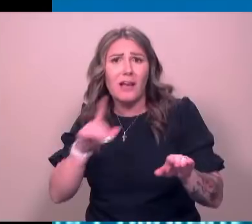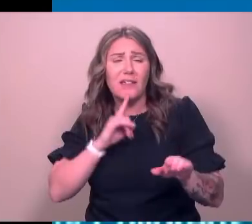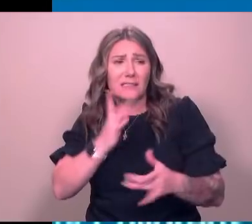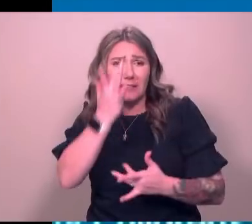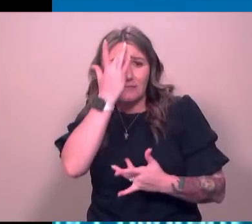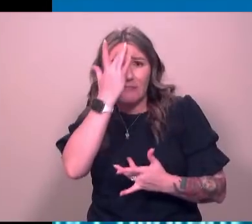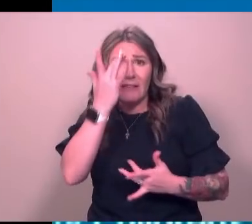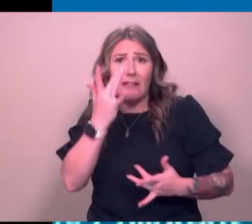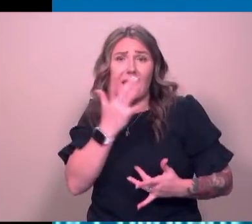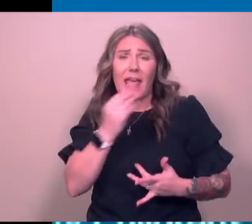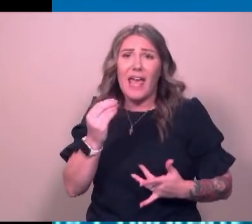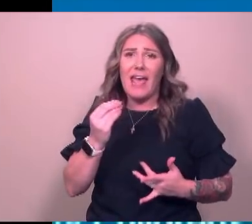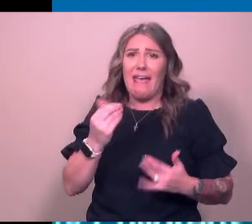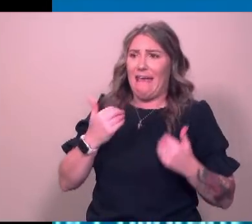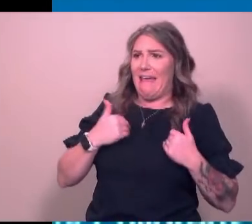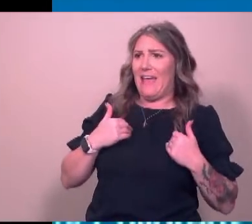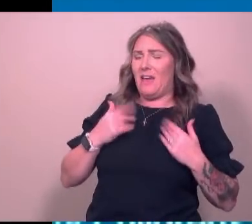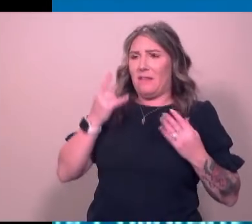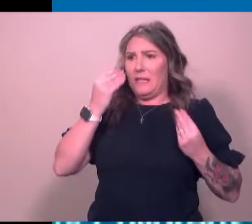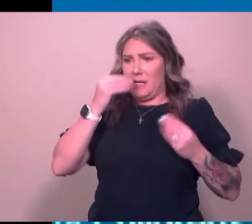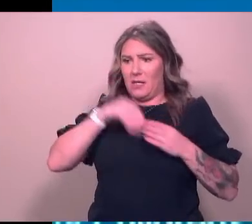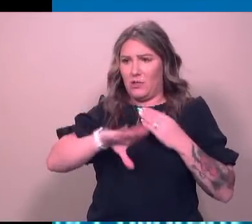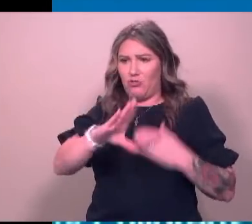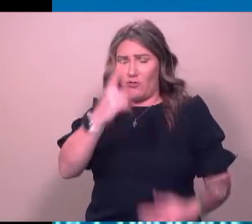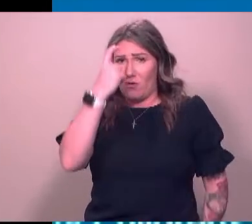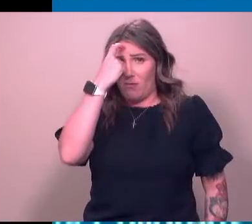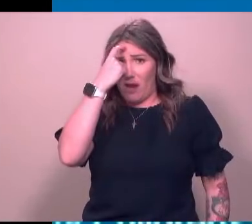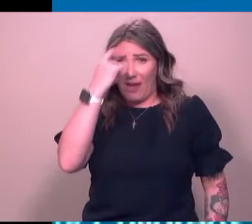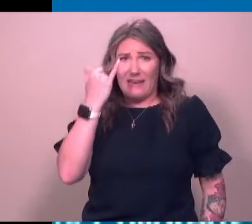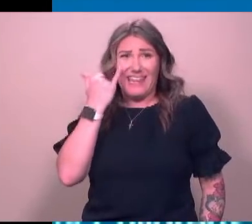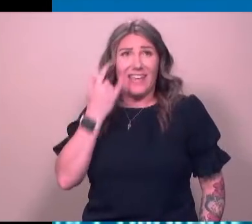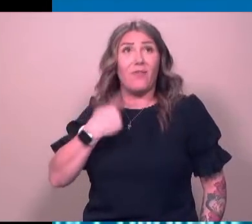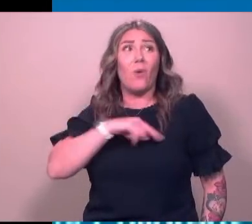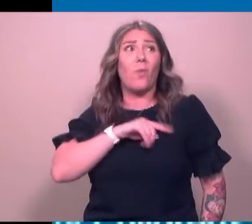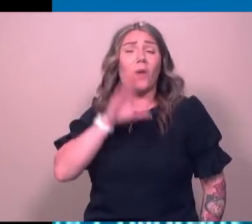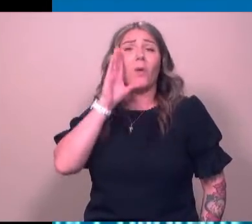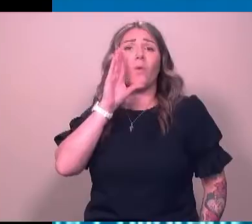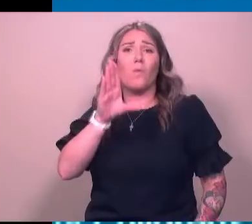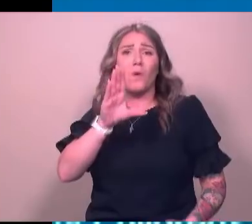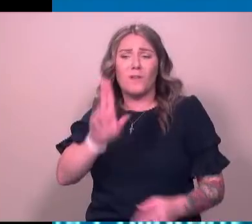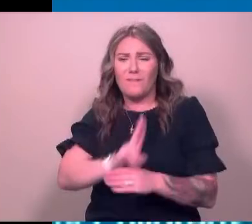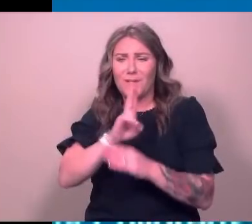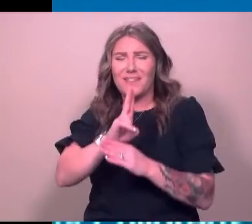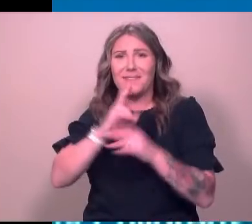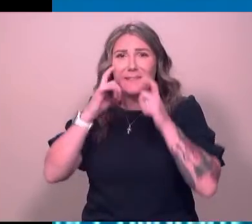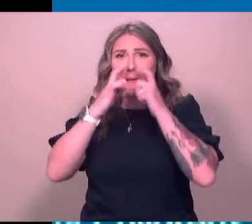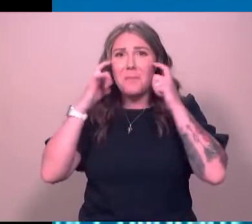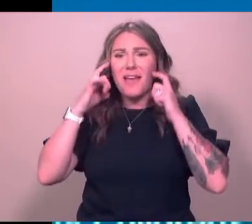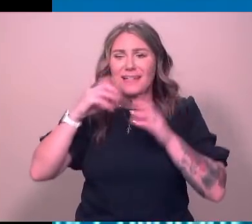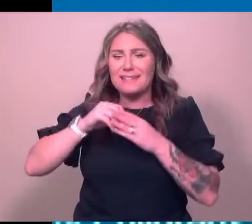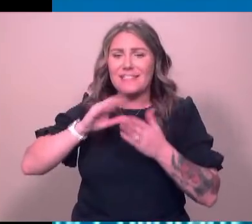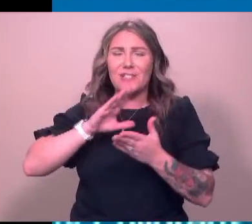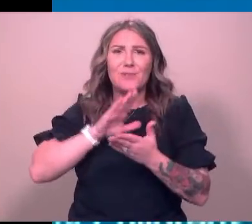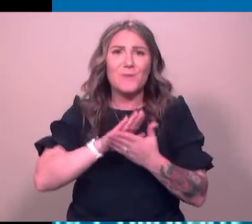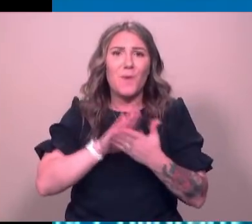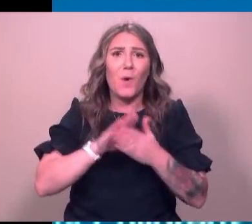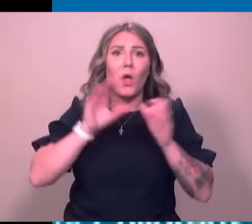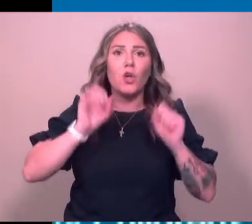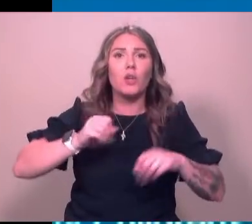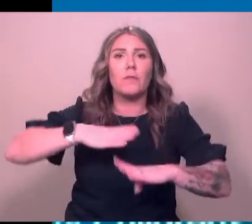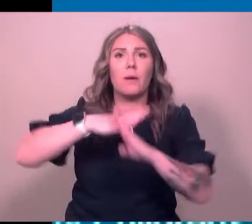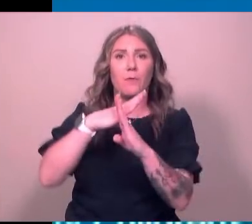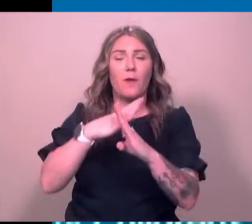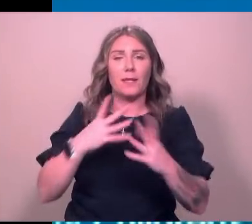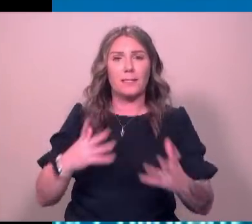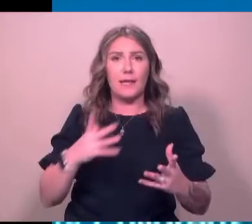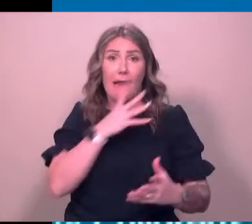sick and to have that thought in your mind, if we would have worn masks in school, could this have been prevented?